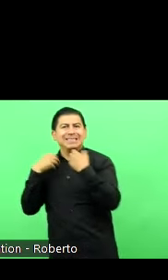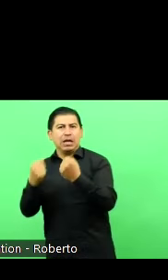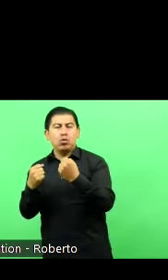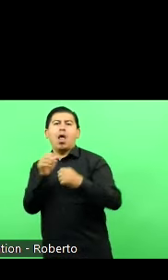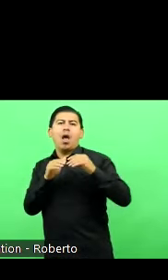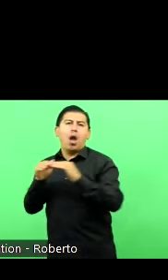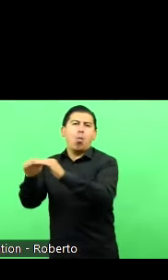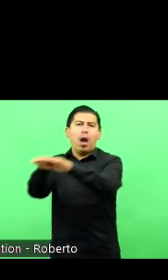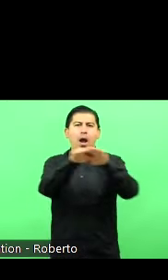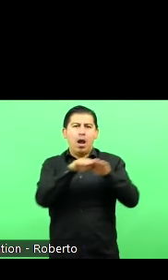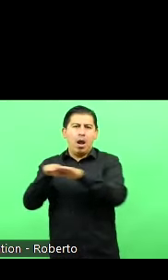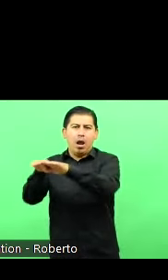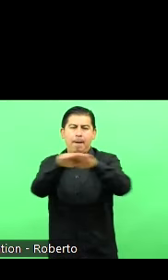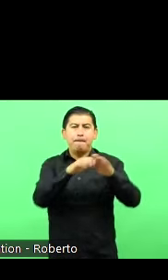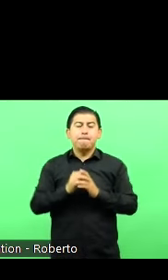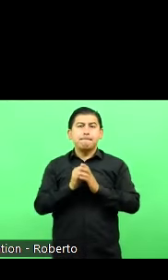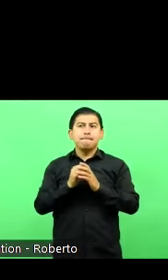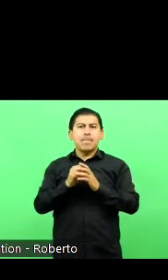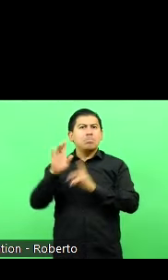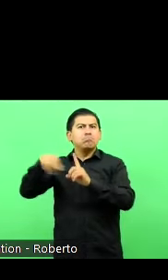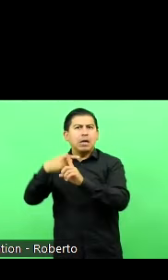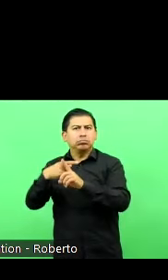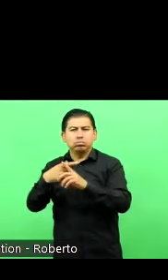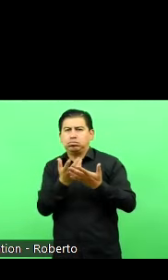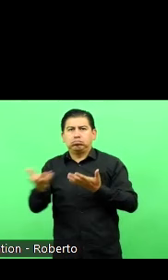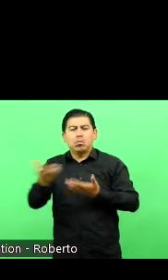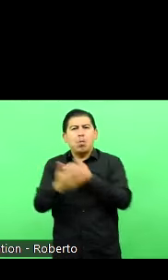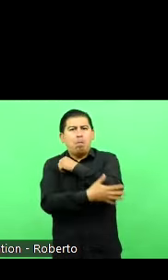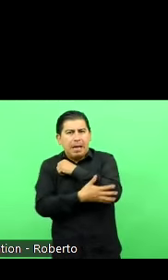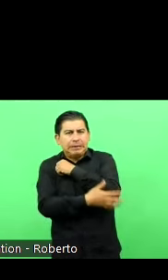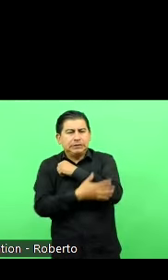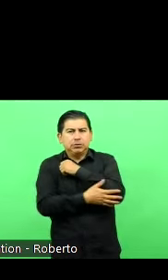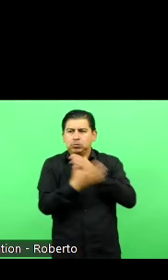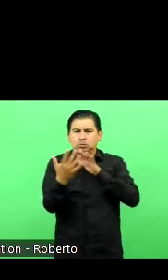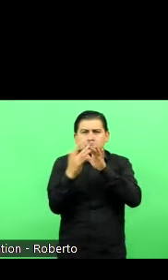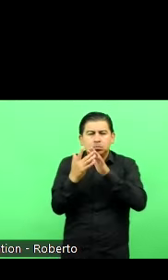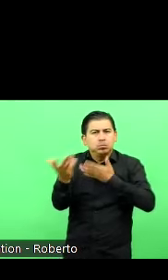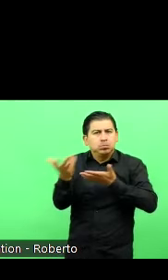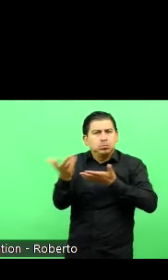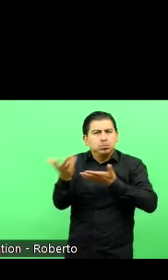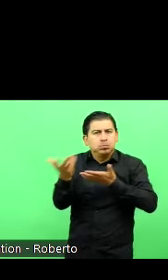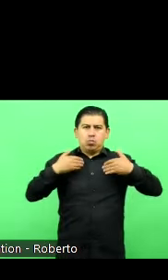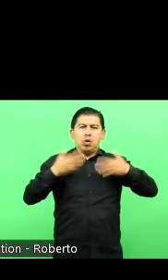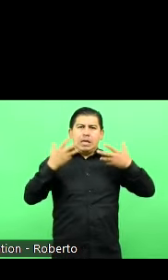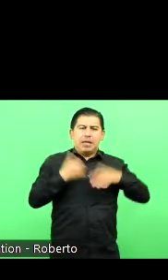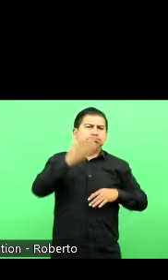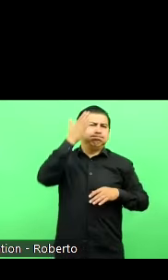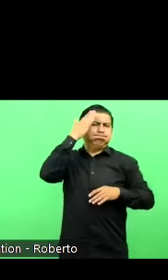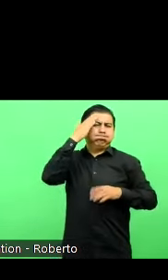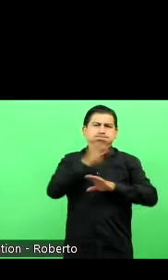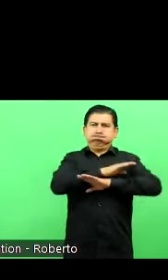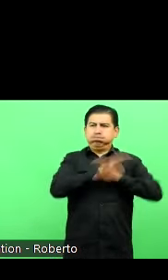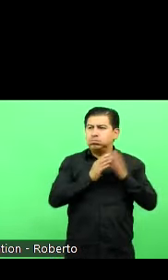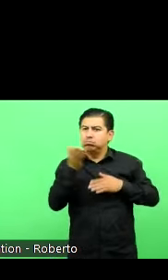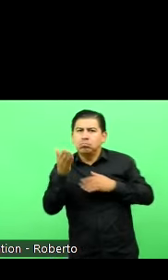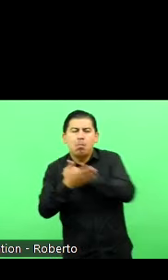among countries and the exchange of knowledge and experiences, as well as horizontal partnerships to address common health